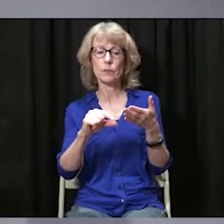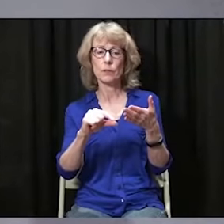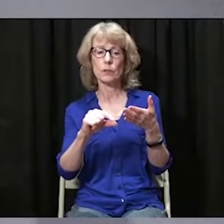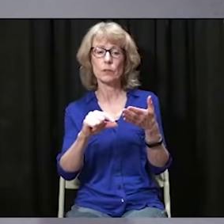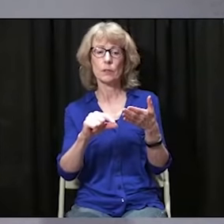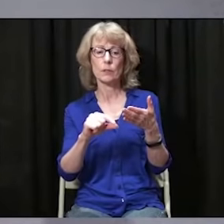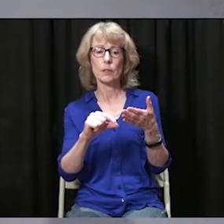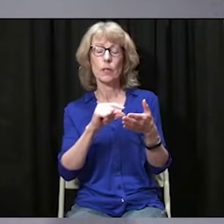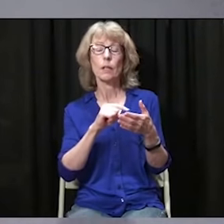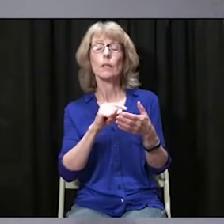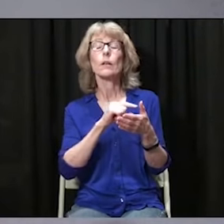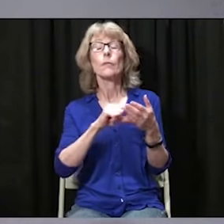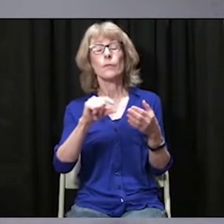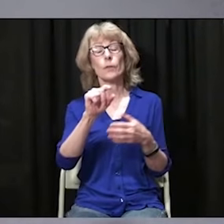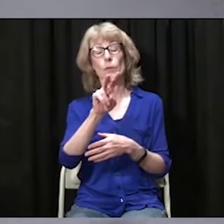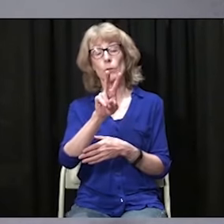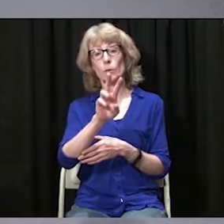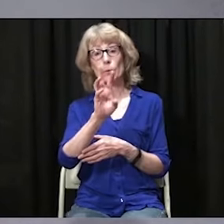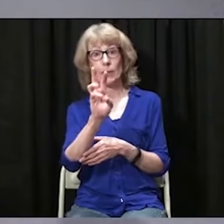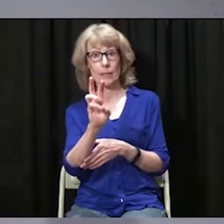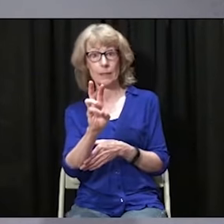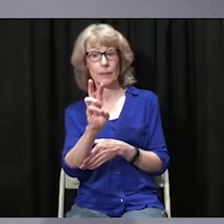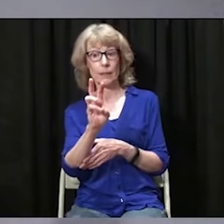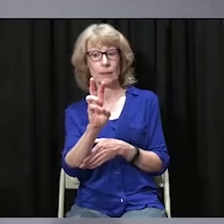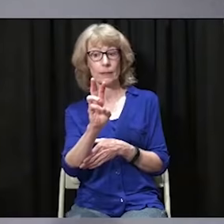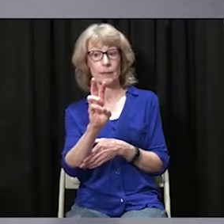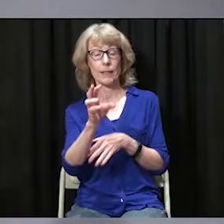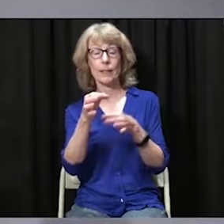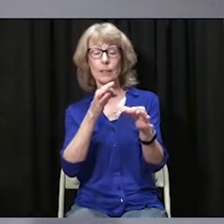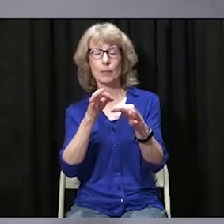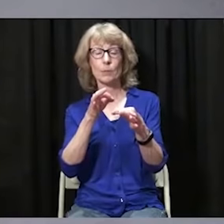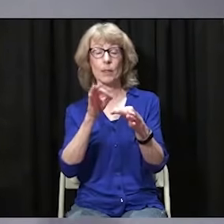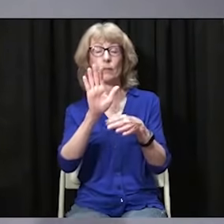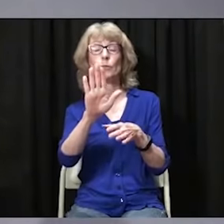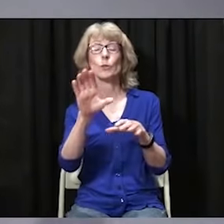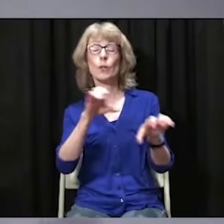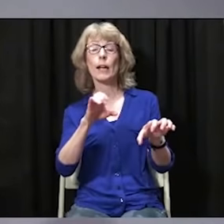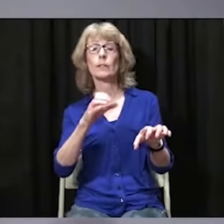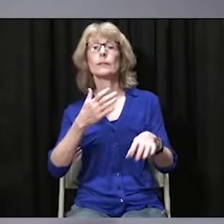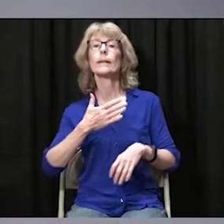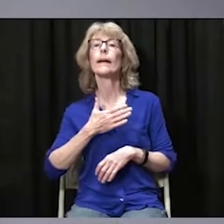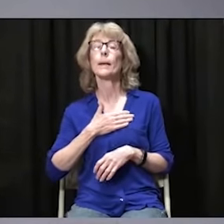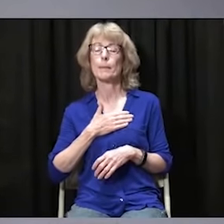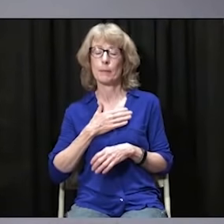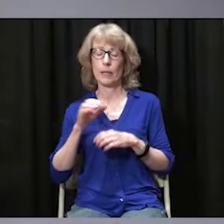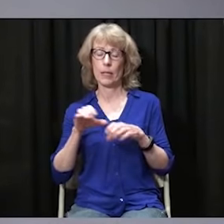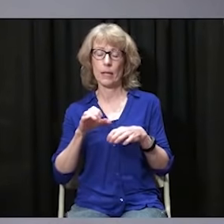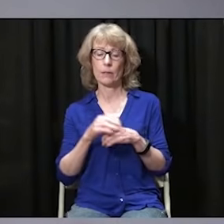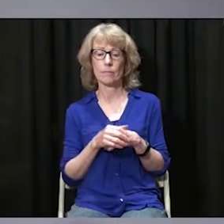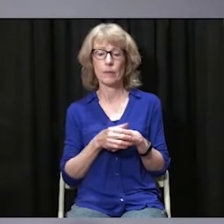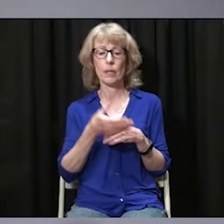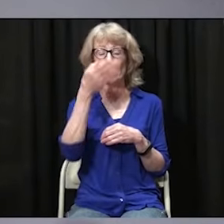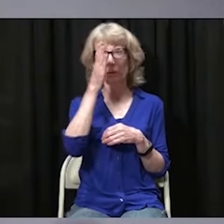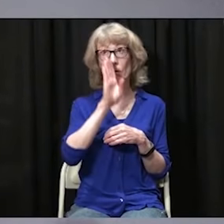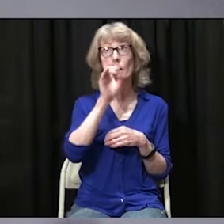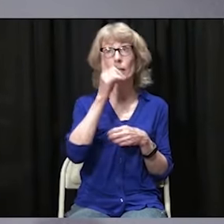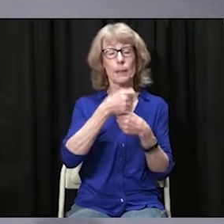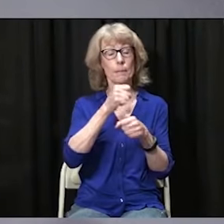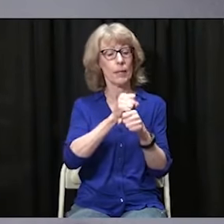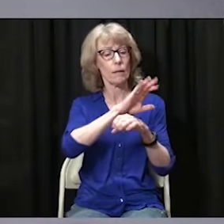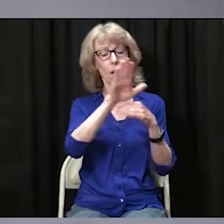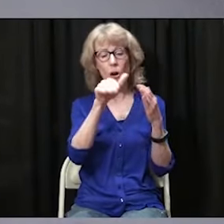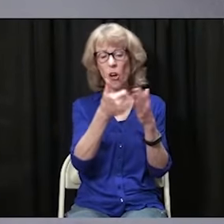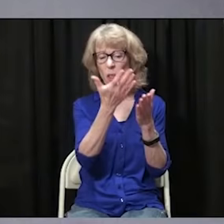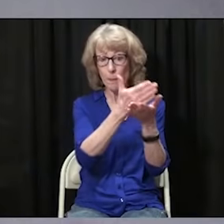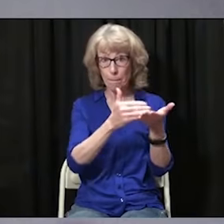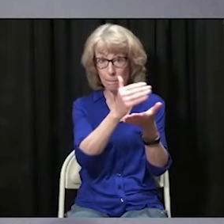verse 26 gets down to what you're supposed to do and what I'm supposed to do. So God has arranged all the parts of the body so that the